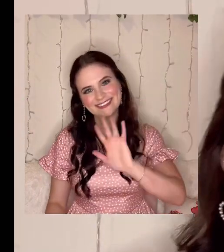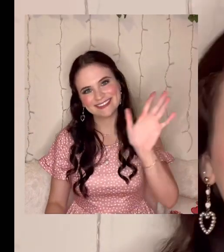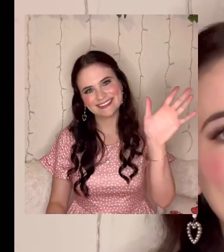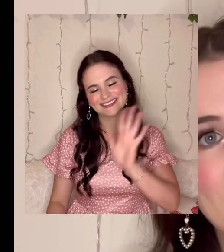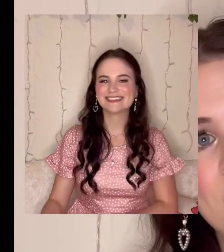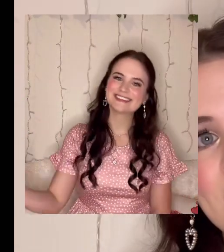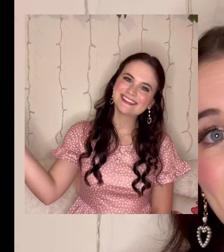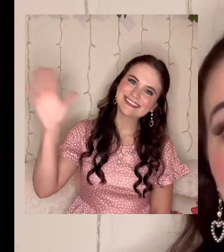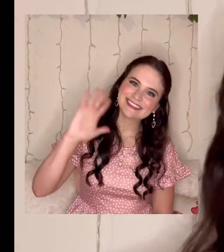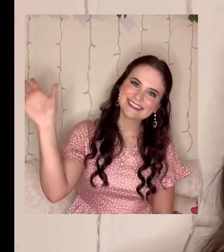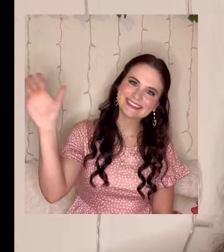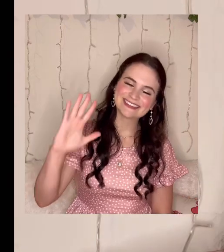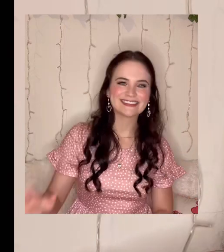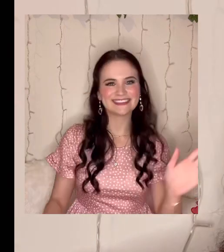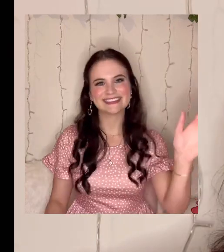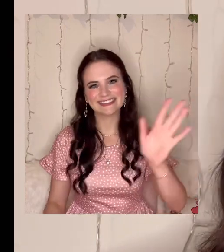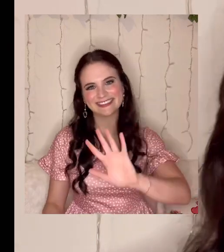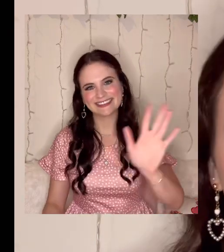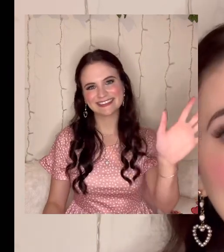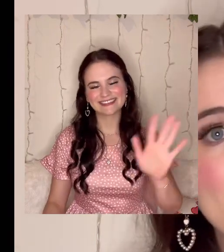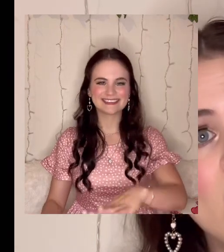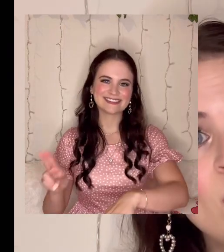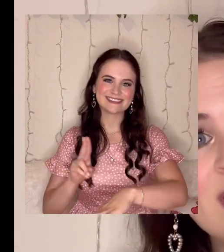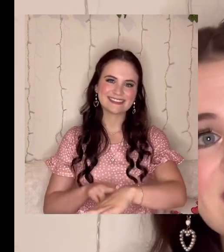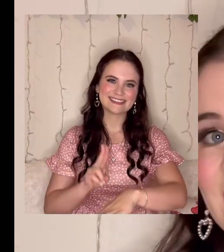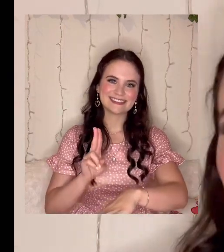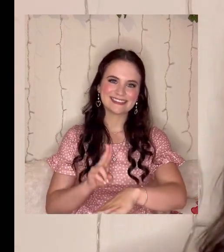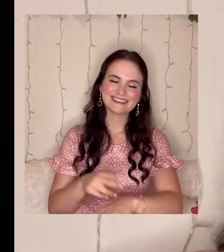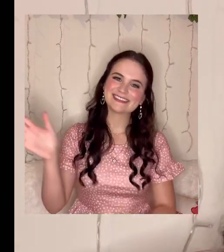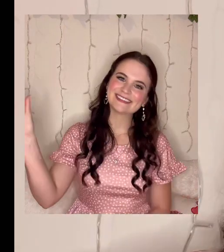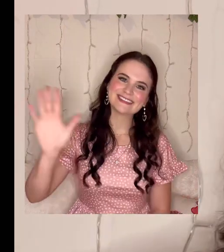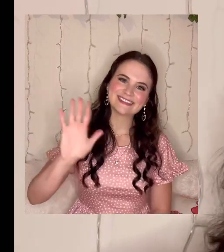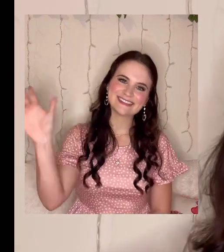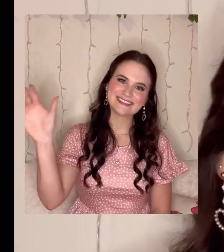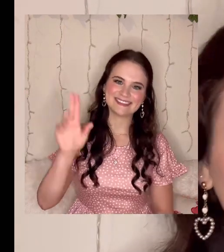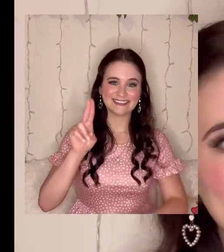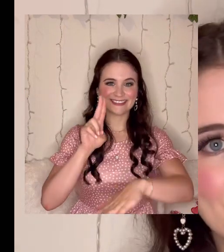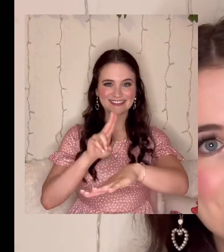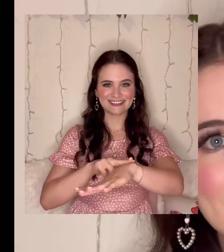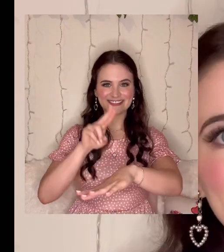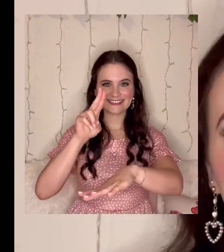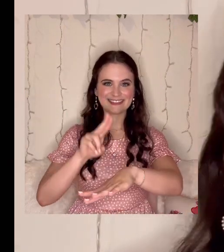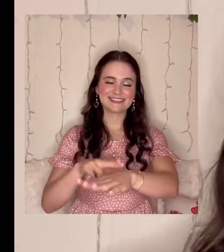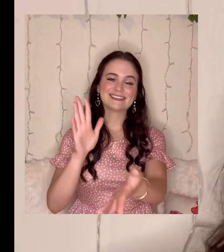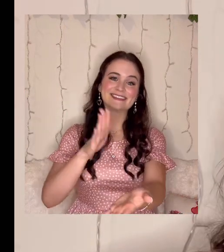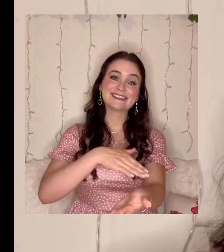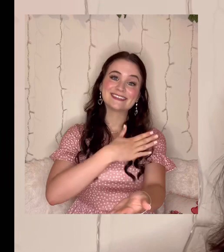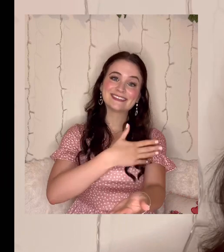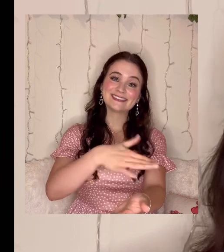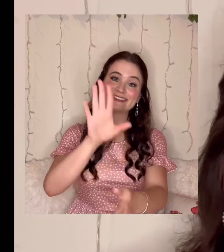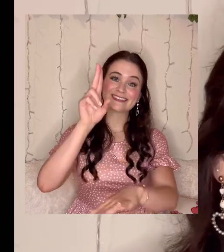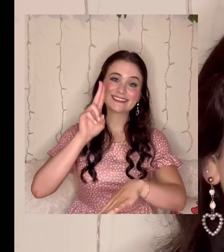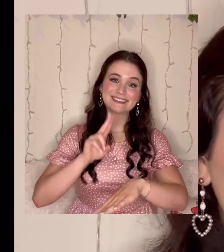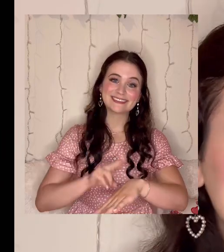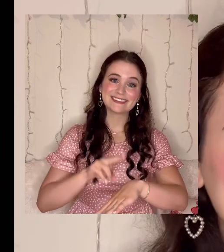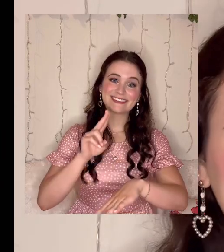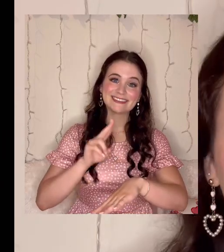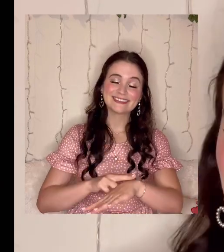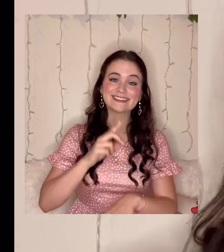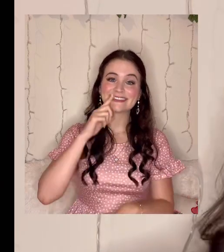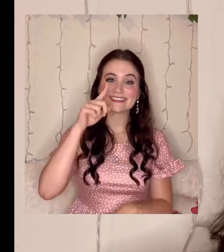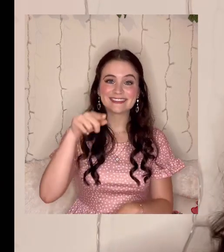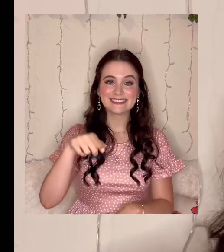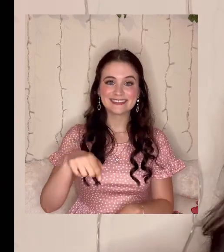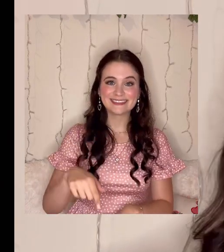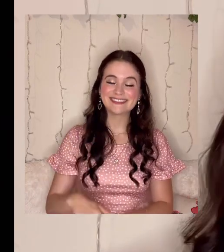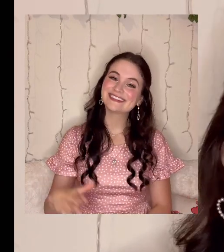say hello. Hello, hello, it's time to say hello. It's time for music,